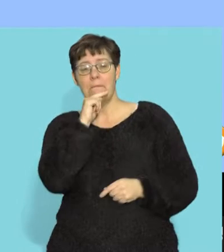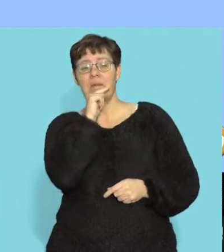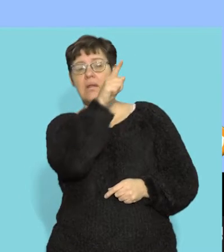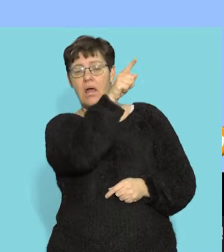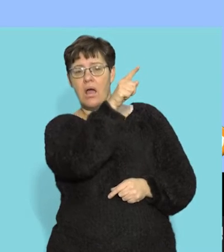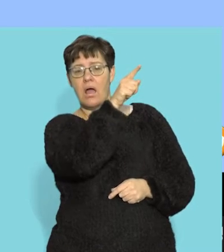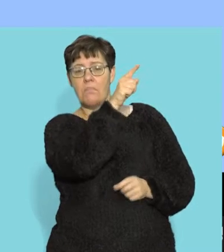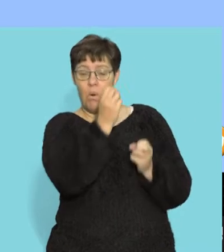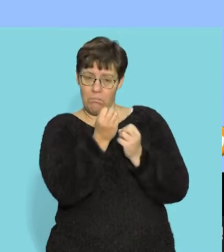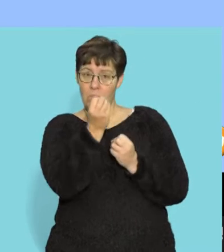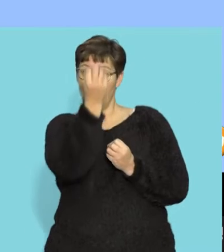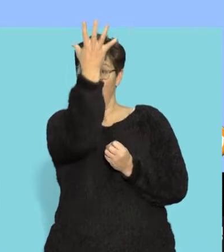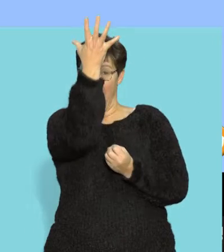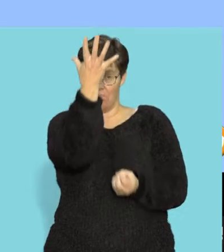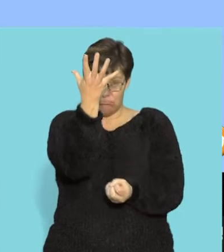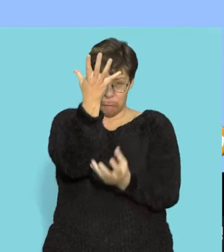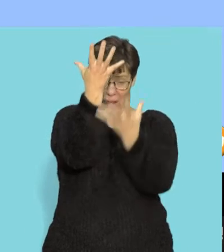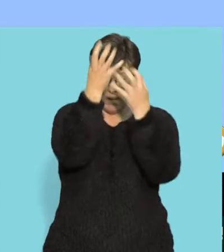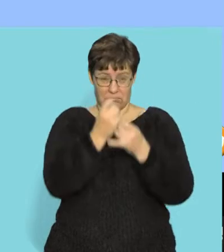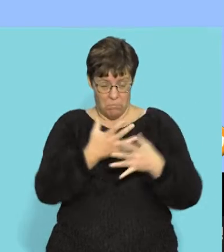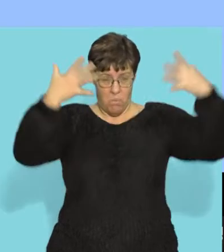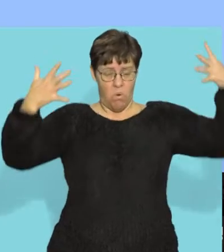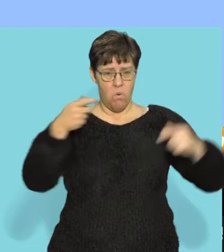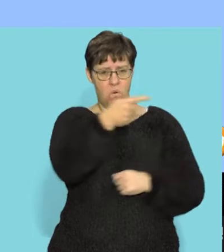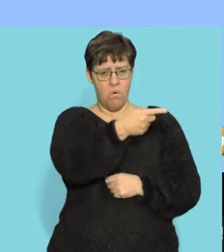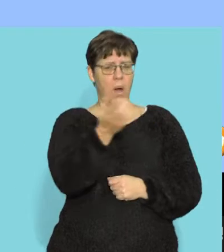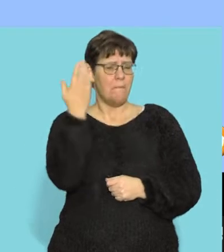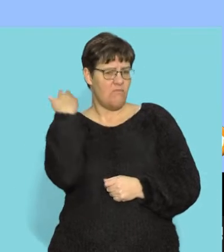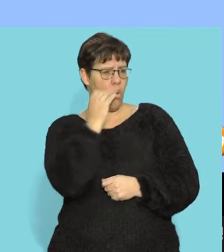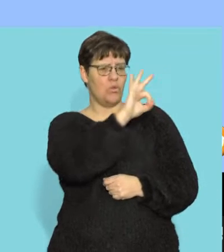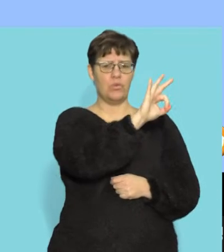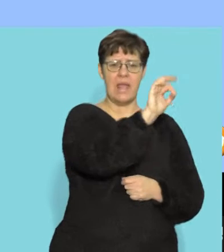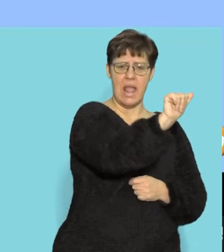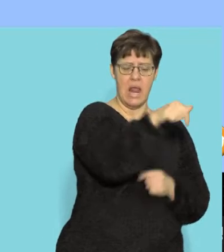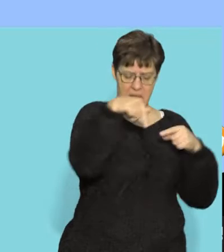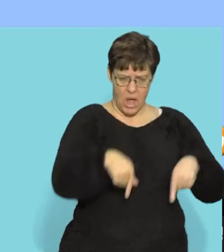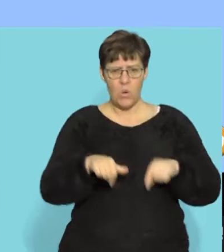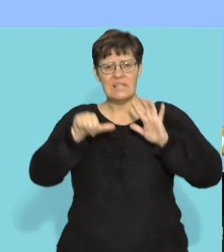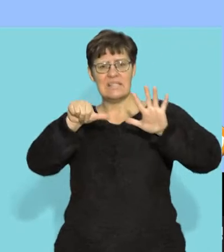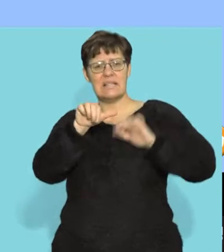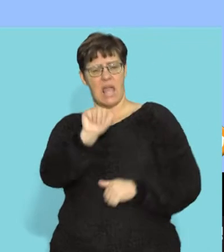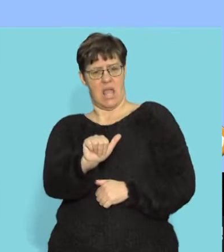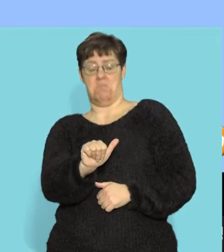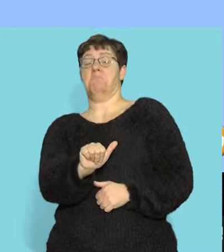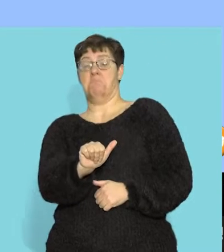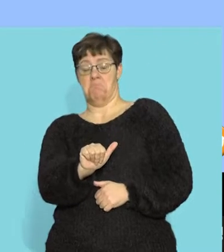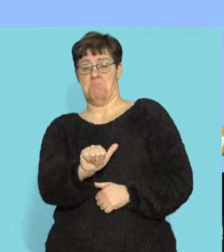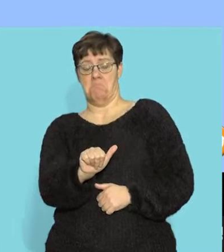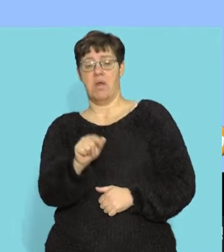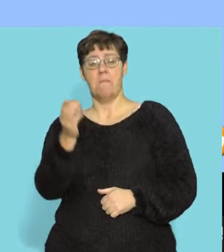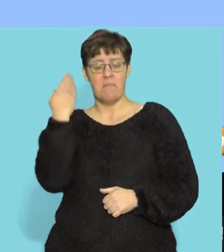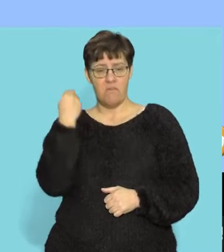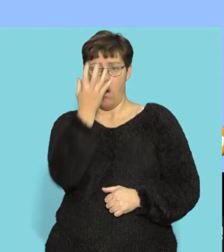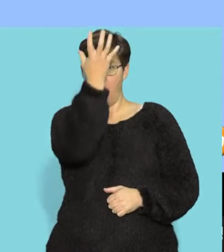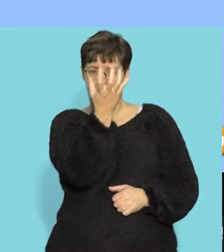the magnitude of current, and then it looks more brighter in comparison to when we had only a single light bulb